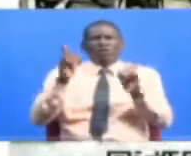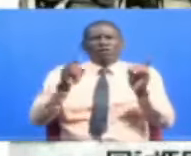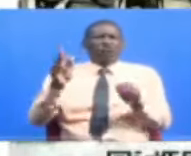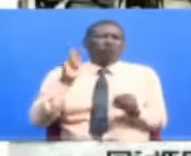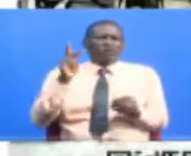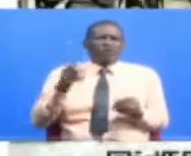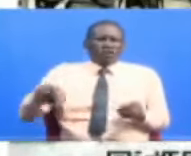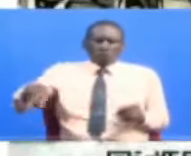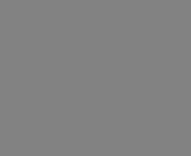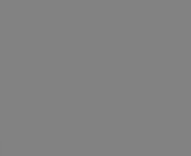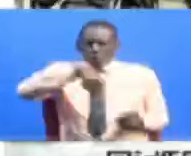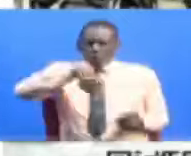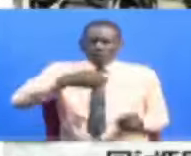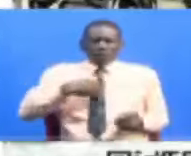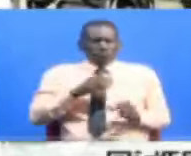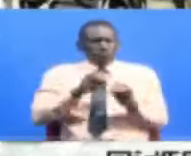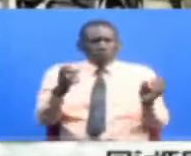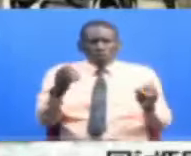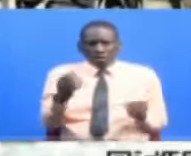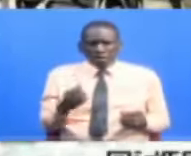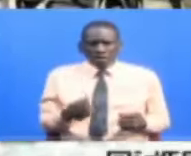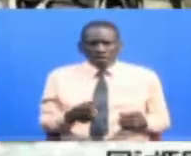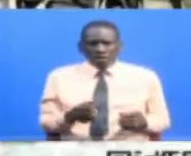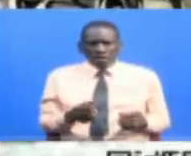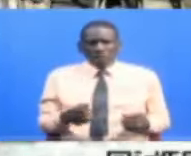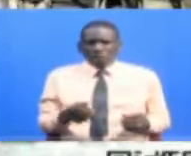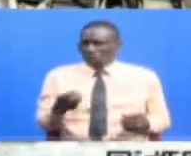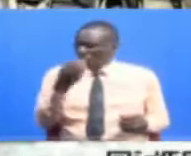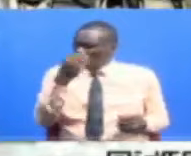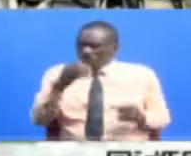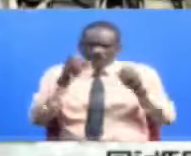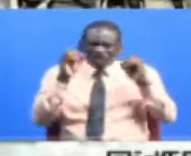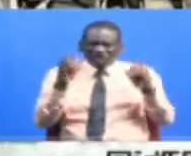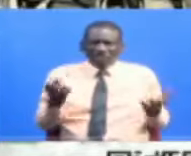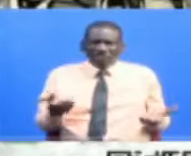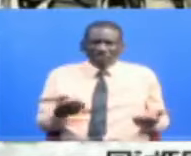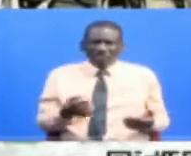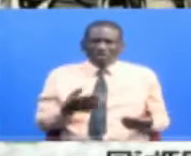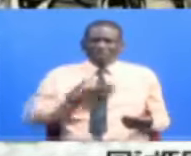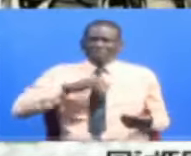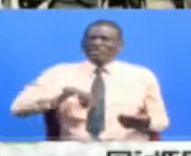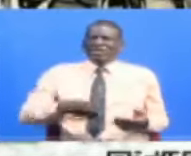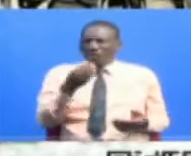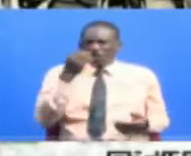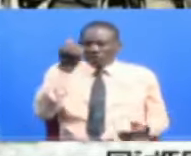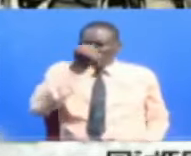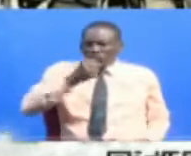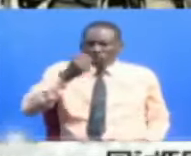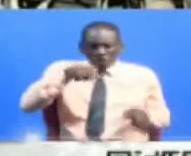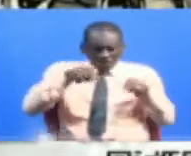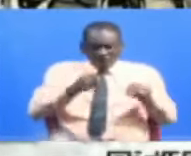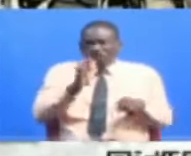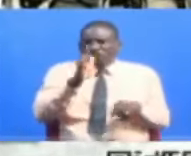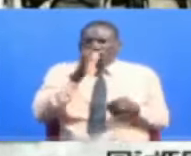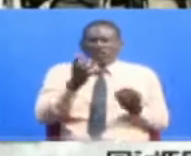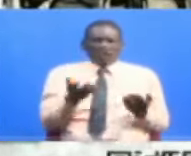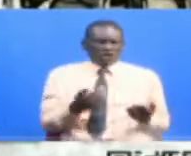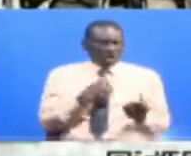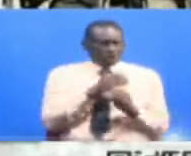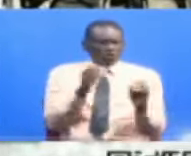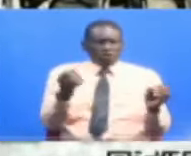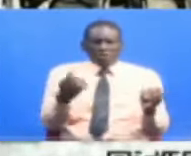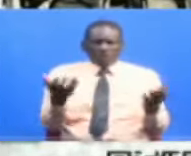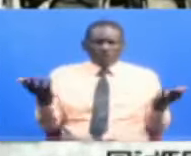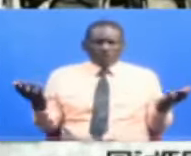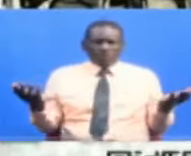Sisi hatuna pesa. Hatujakula hata kitu. Mimi nimekula miwa hapa saa hii ranch. Hakuna